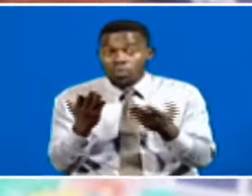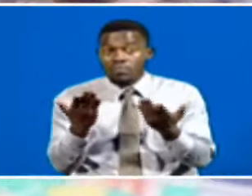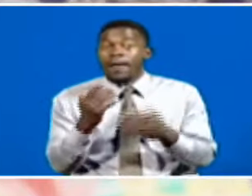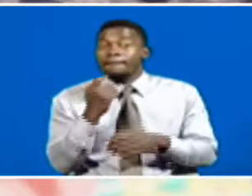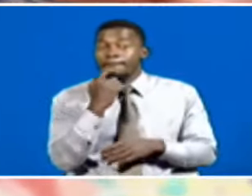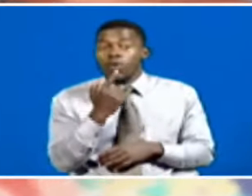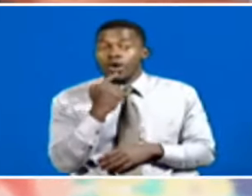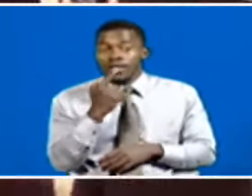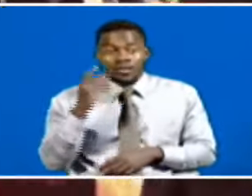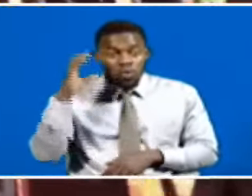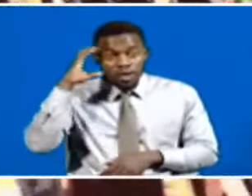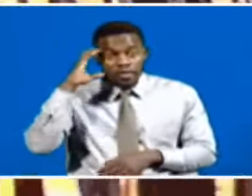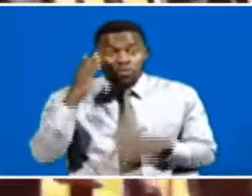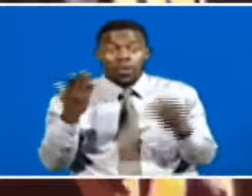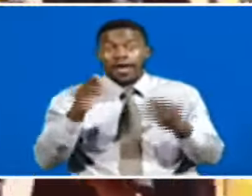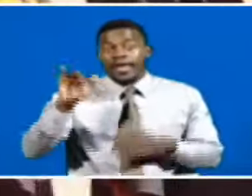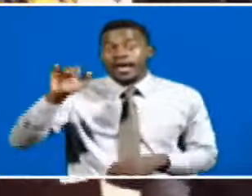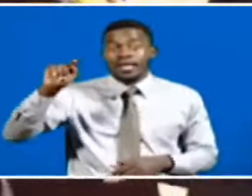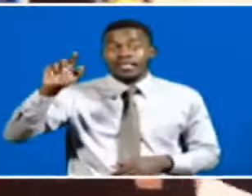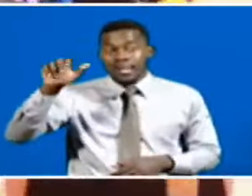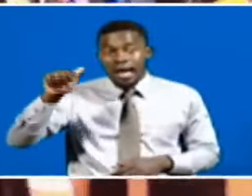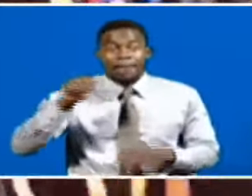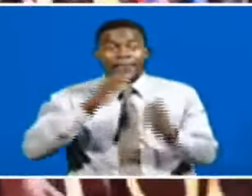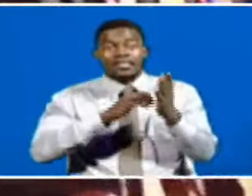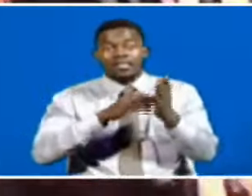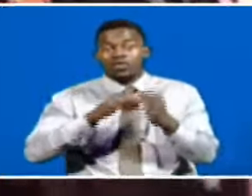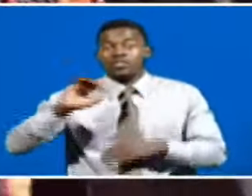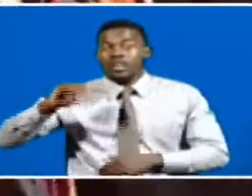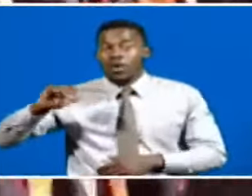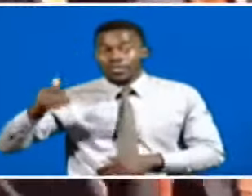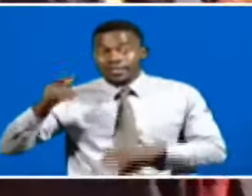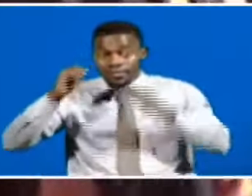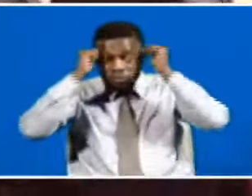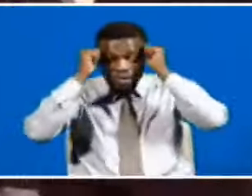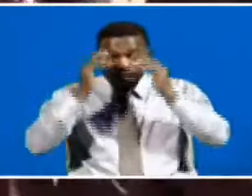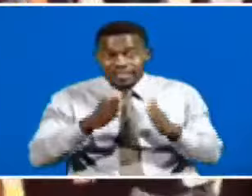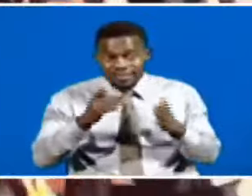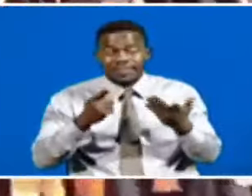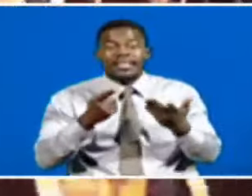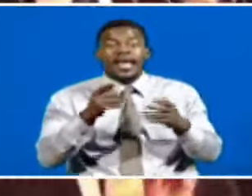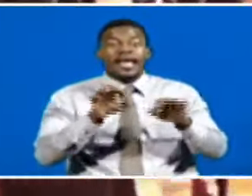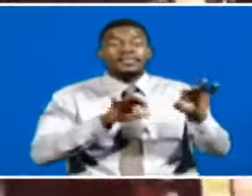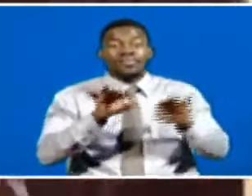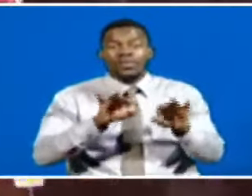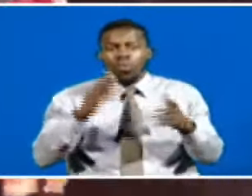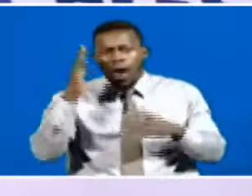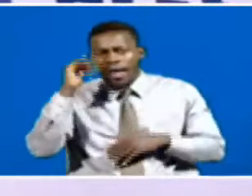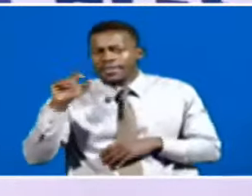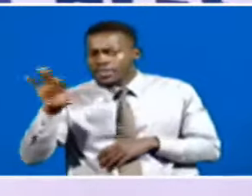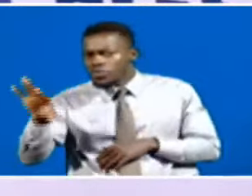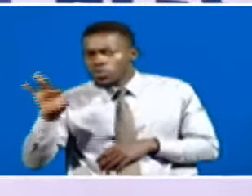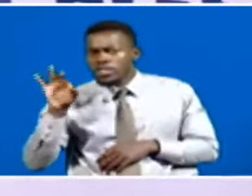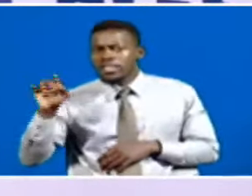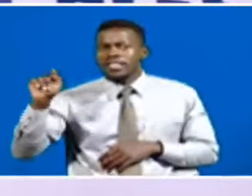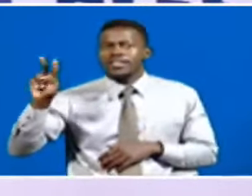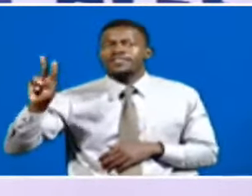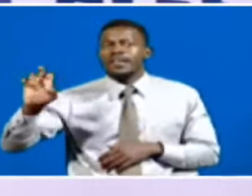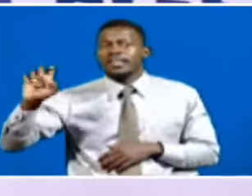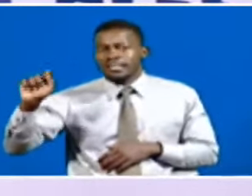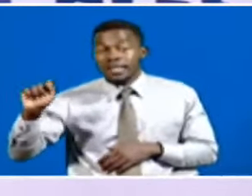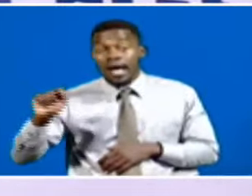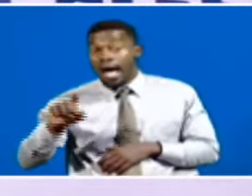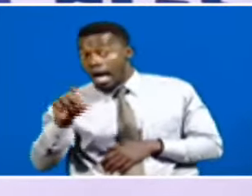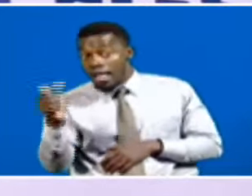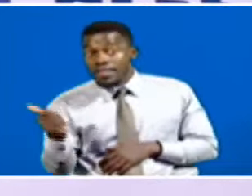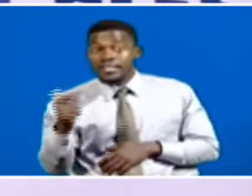College graduation in Yata, Machakos County, reflected on why they chose to join TVET College, while others narrated